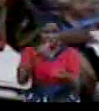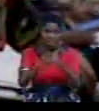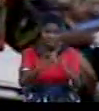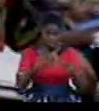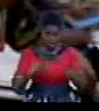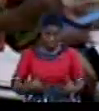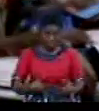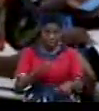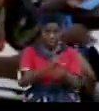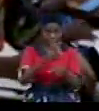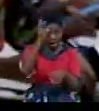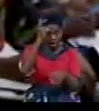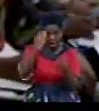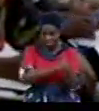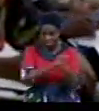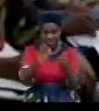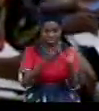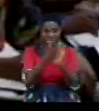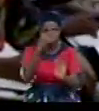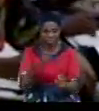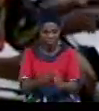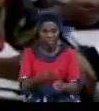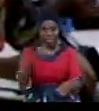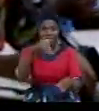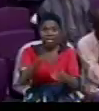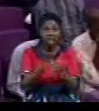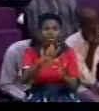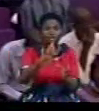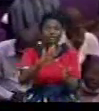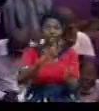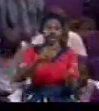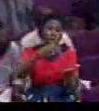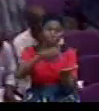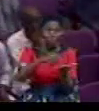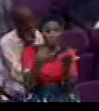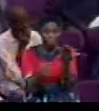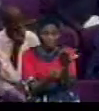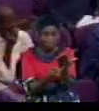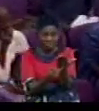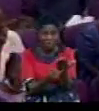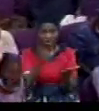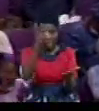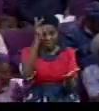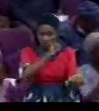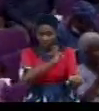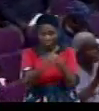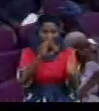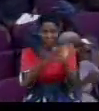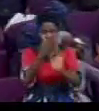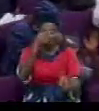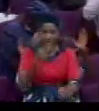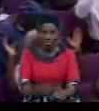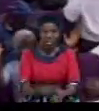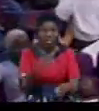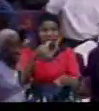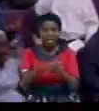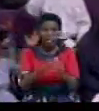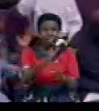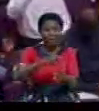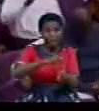are destroyed in your project they are destroyed in your profession they are